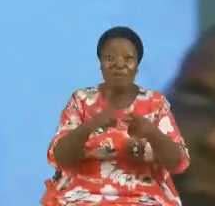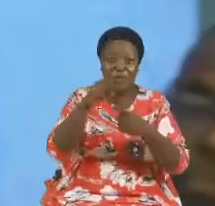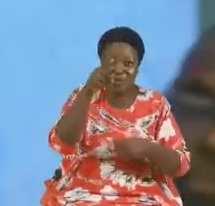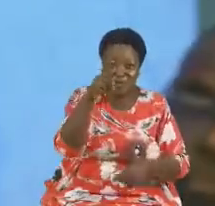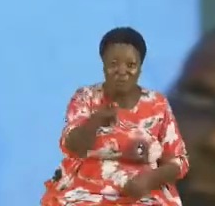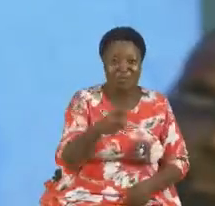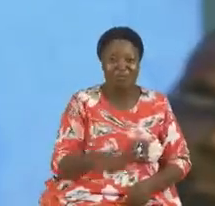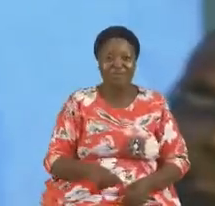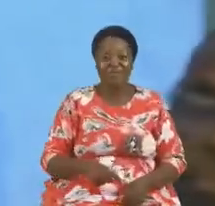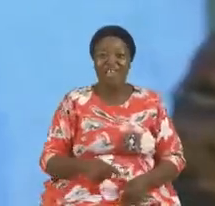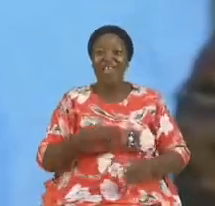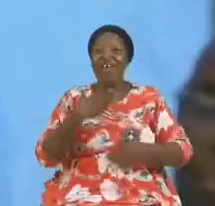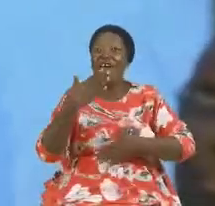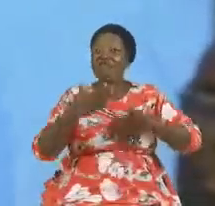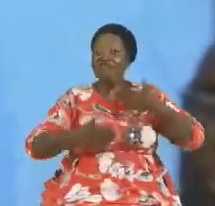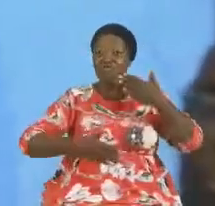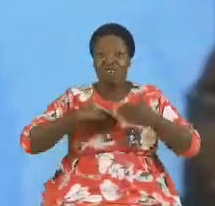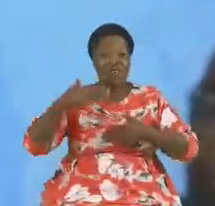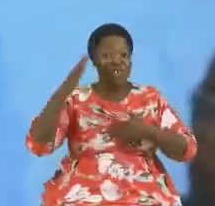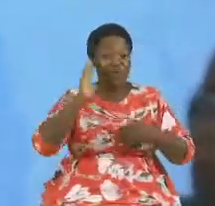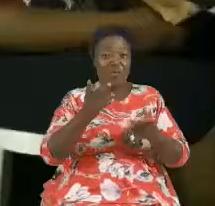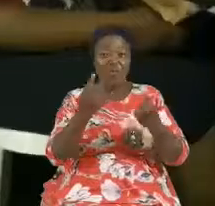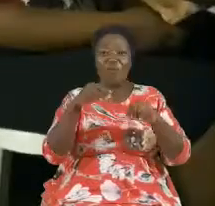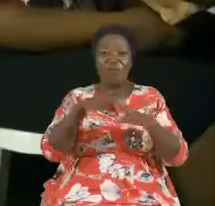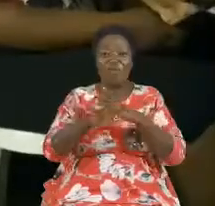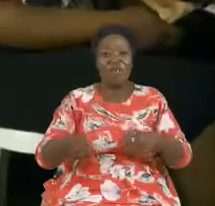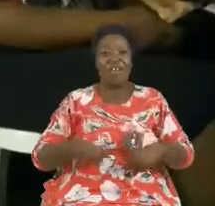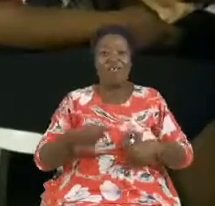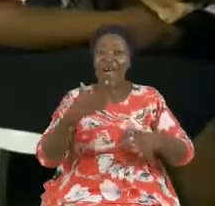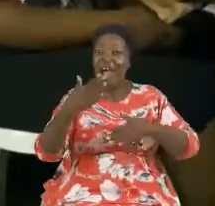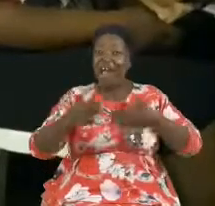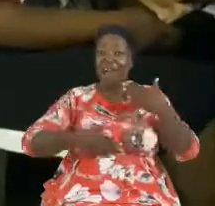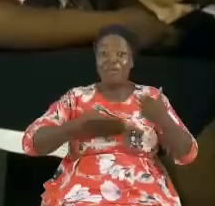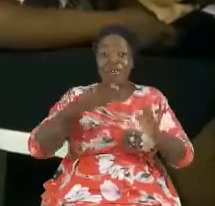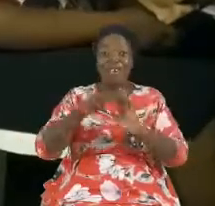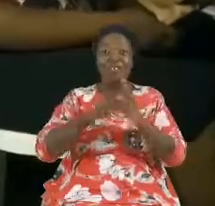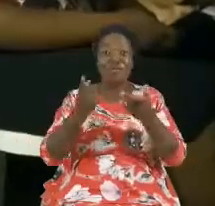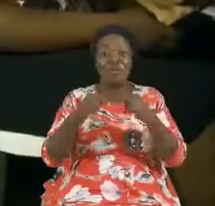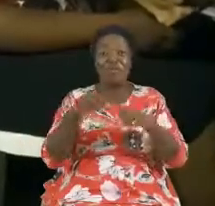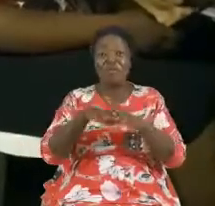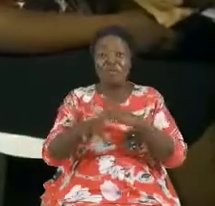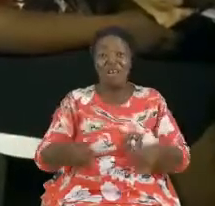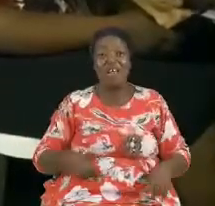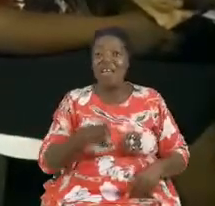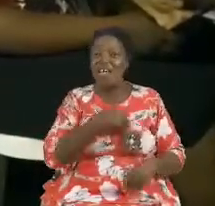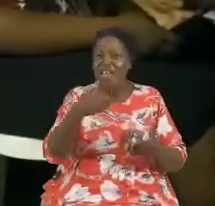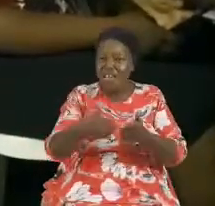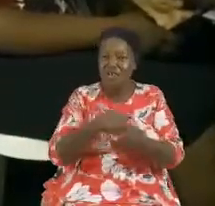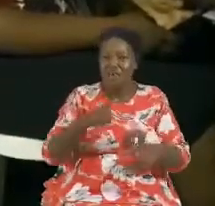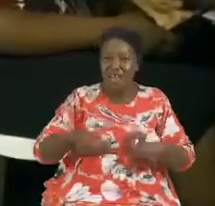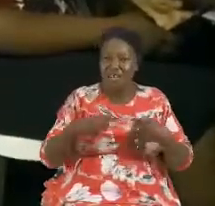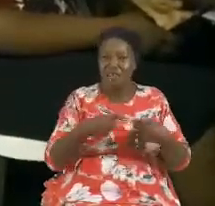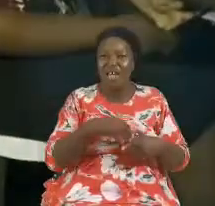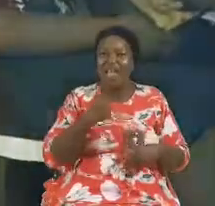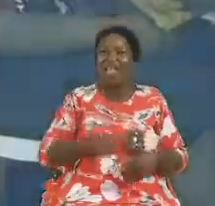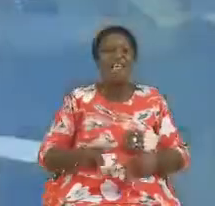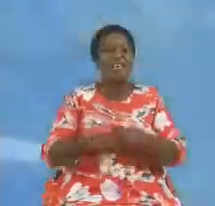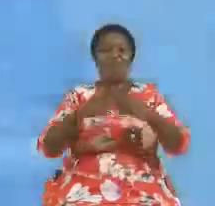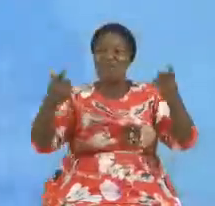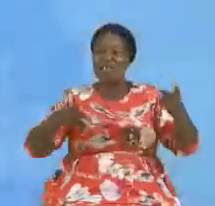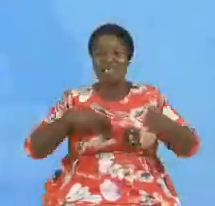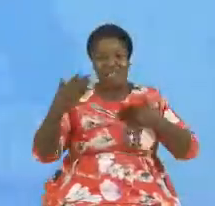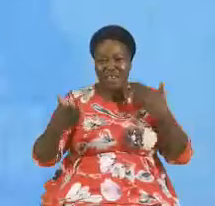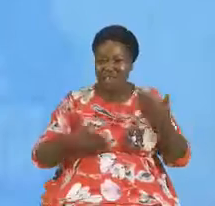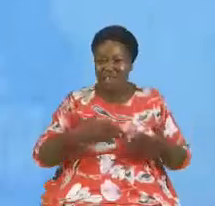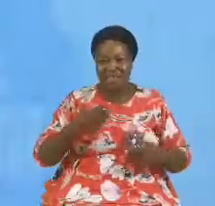kill myself, it will not happen to you. Joy will come in your life. Happiness will come